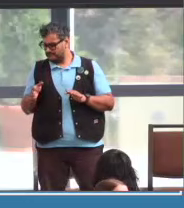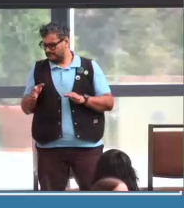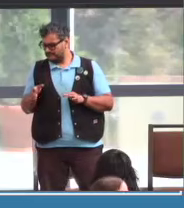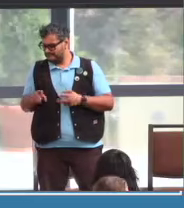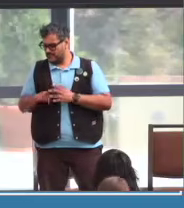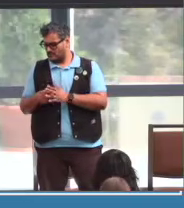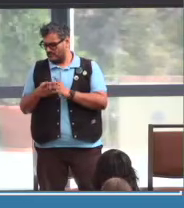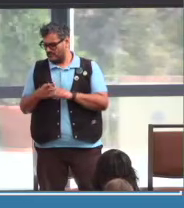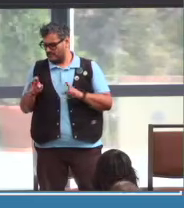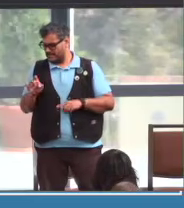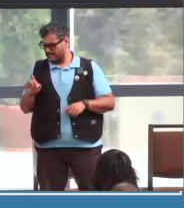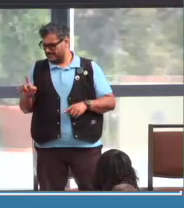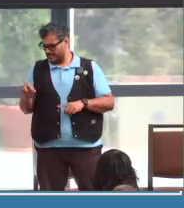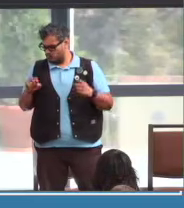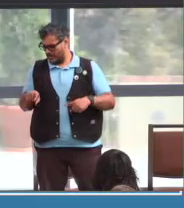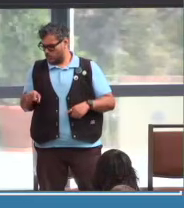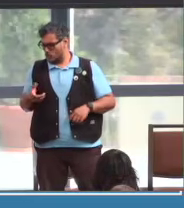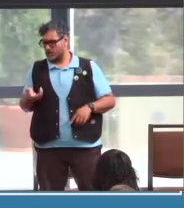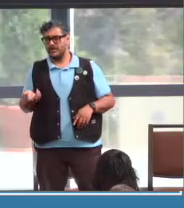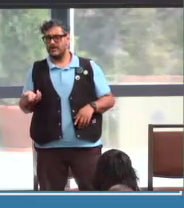by the B cell predominant disease.